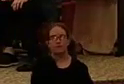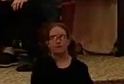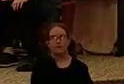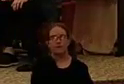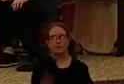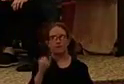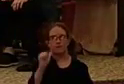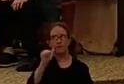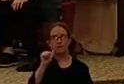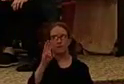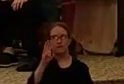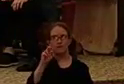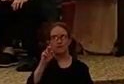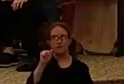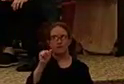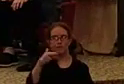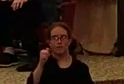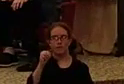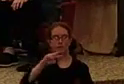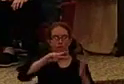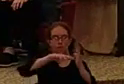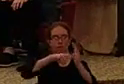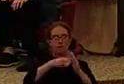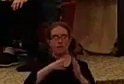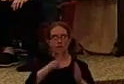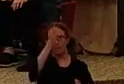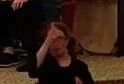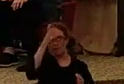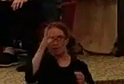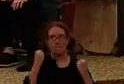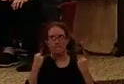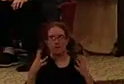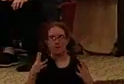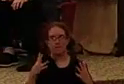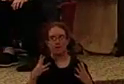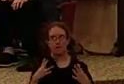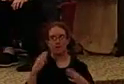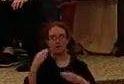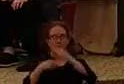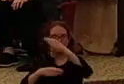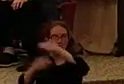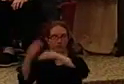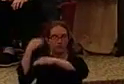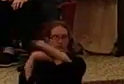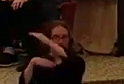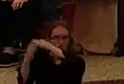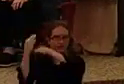But Abraham meant the father of many nations.